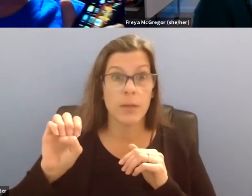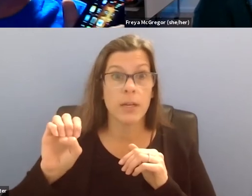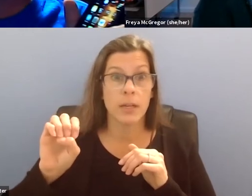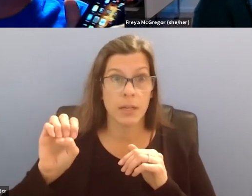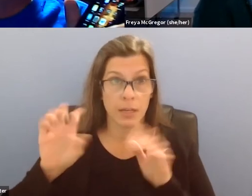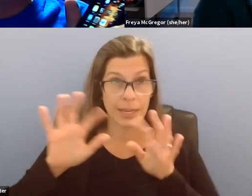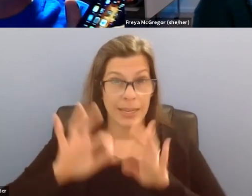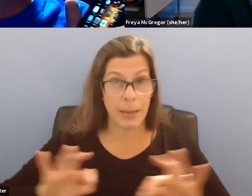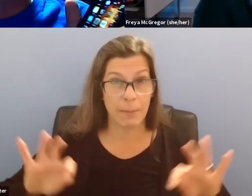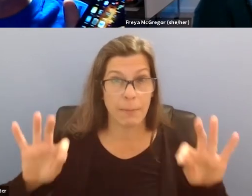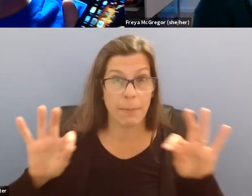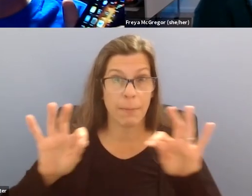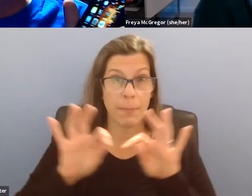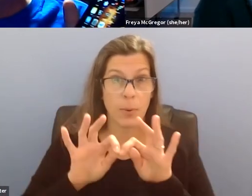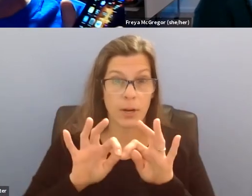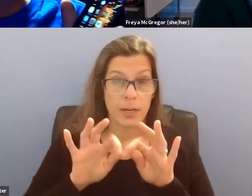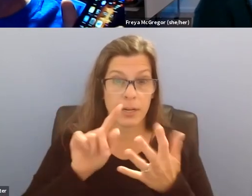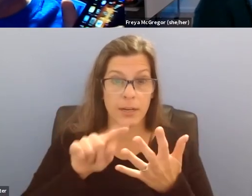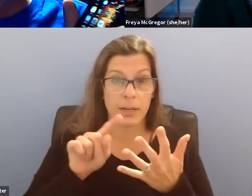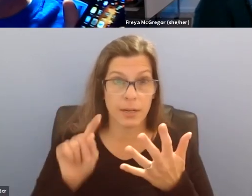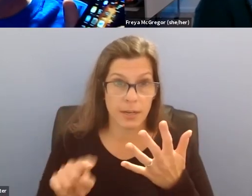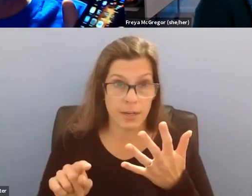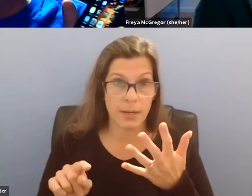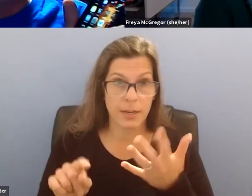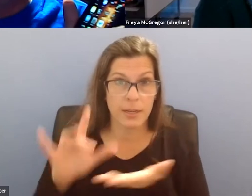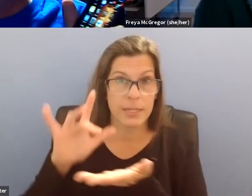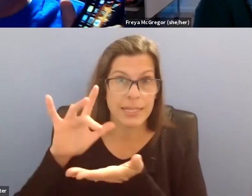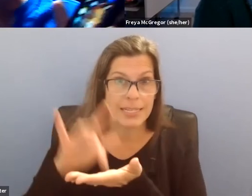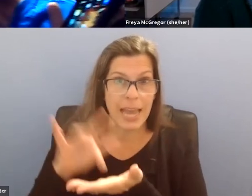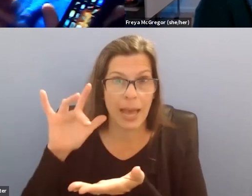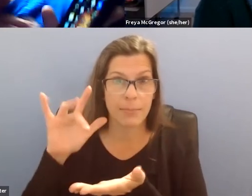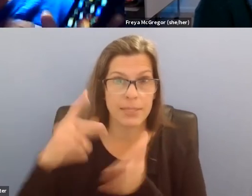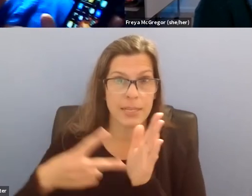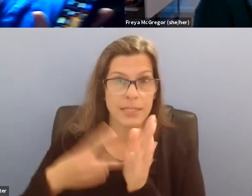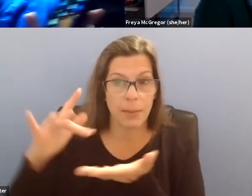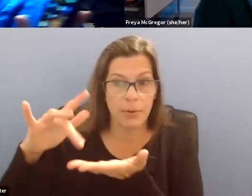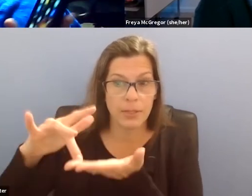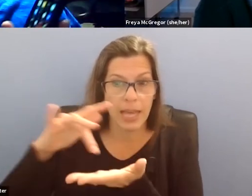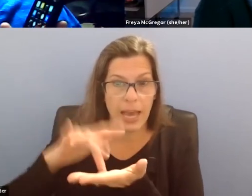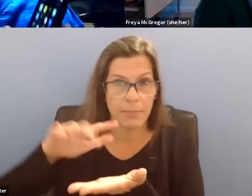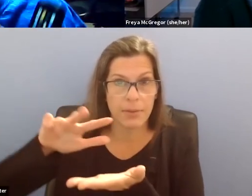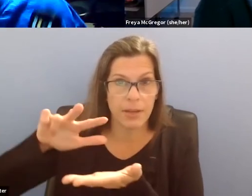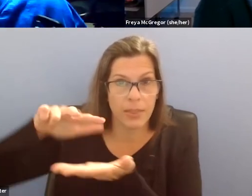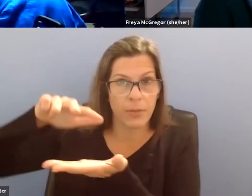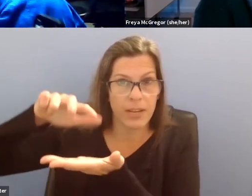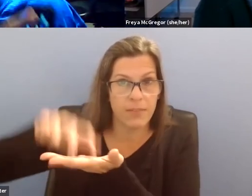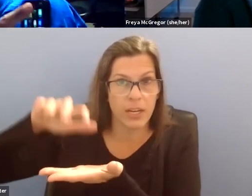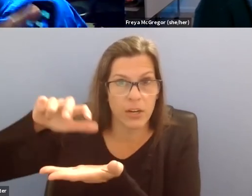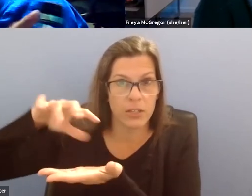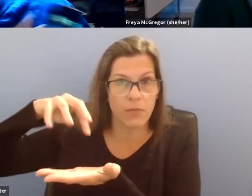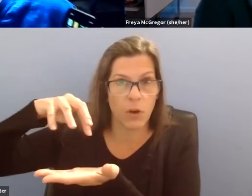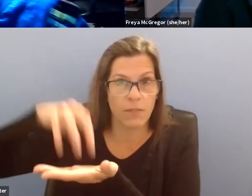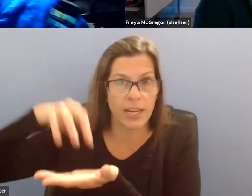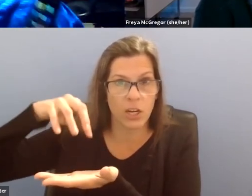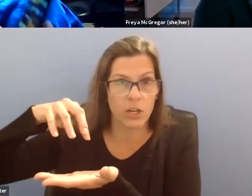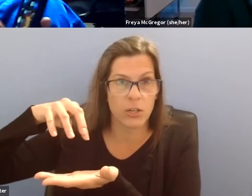an important series of gestures, flicks, taps, double taps, three finger taps, and even four finger taps